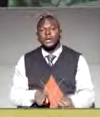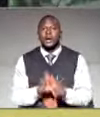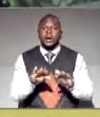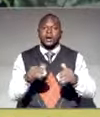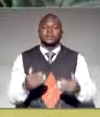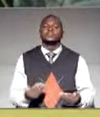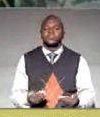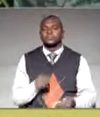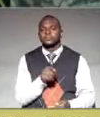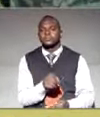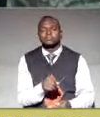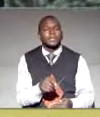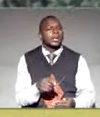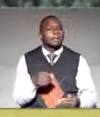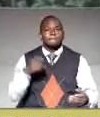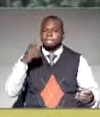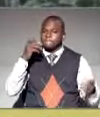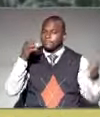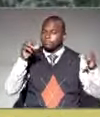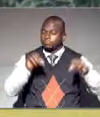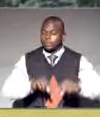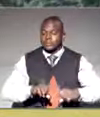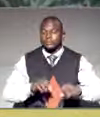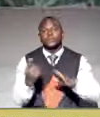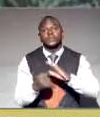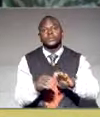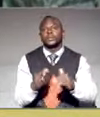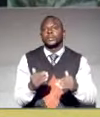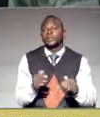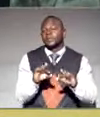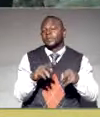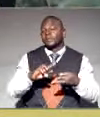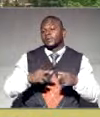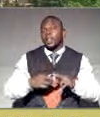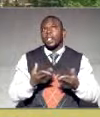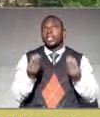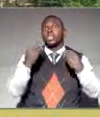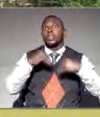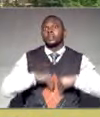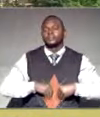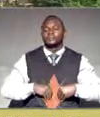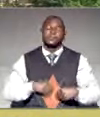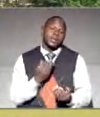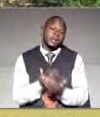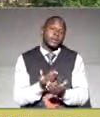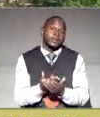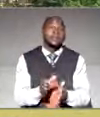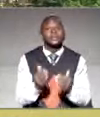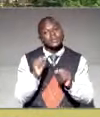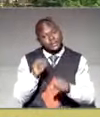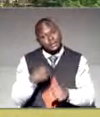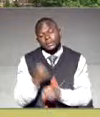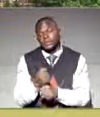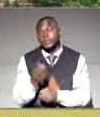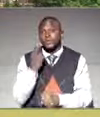However, this was a bitter pill for the relatives and friends of the convicts to swallow. Nze ngamba apile kolebwewo okulaba nga